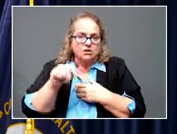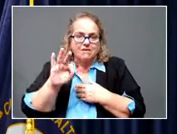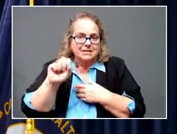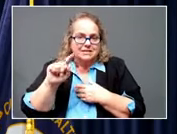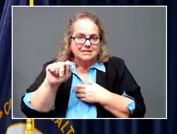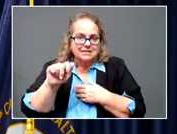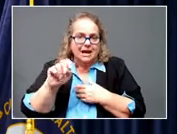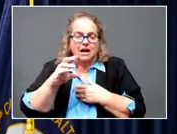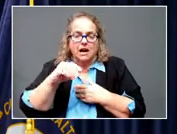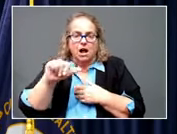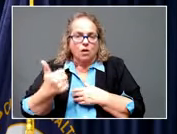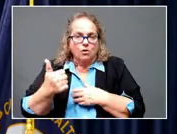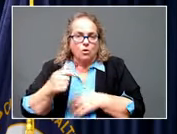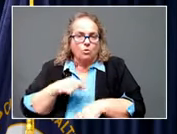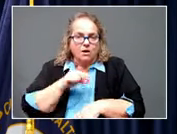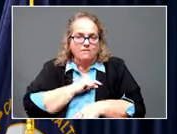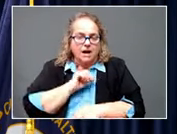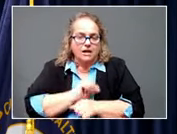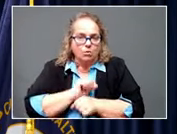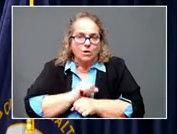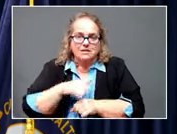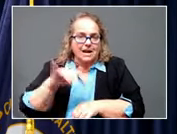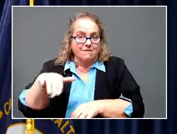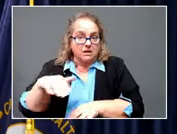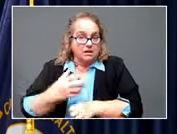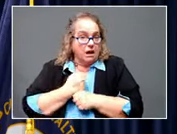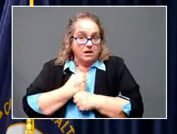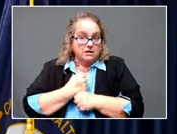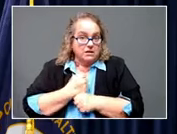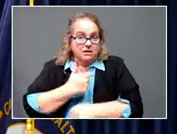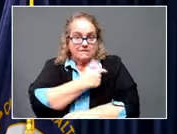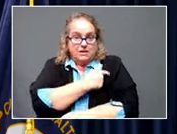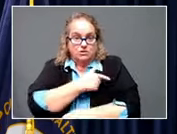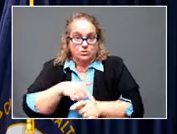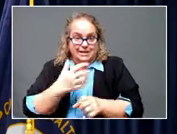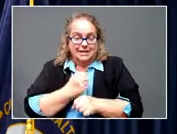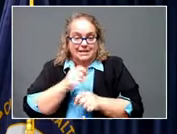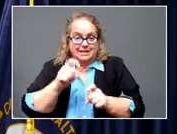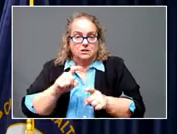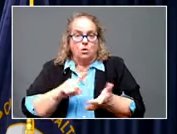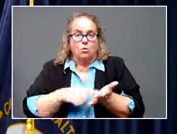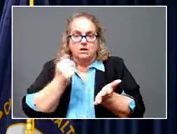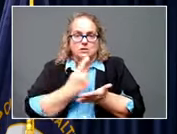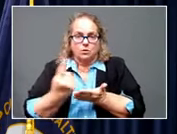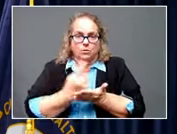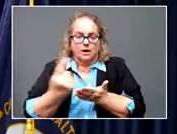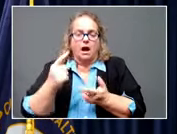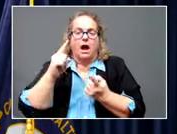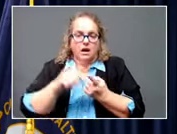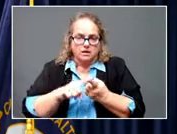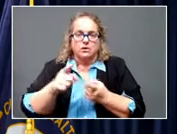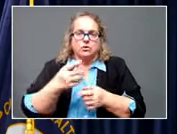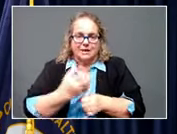qualifying employees that have not gotten vaccinated to get tested, I believe, once a week until they get vaccinated. But otherwise, if